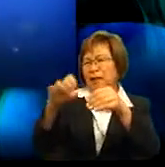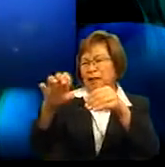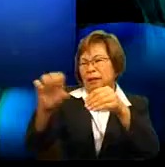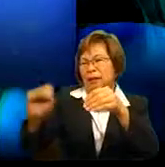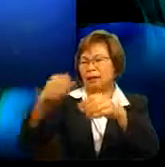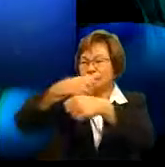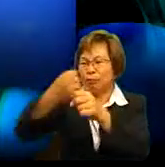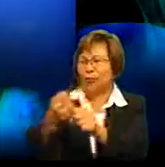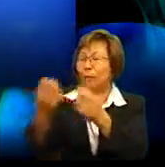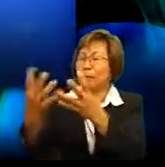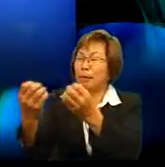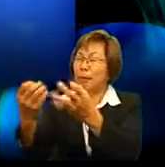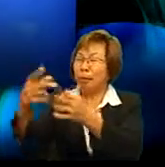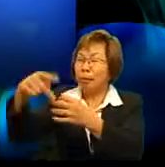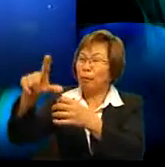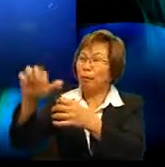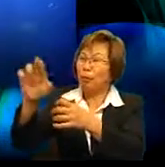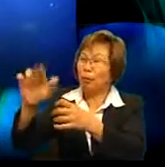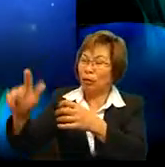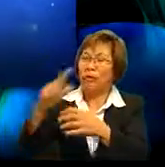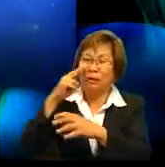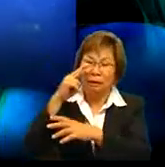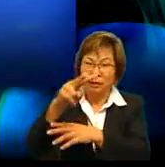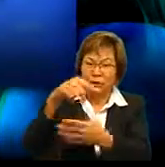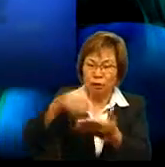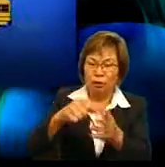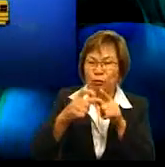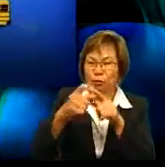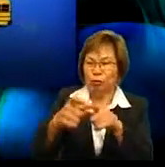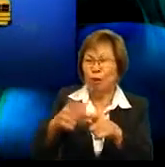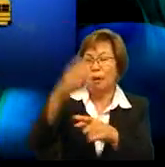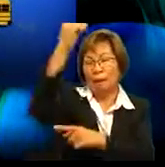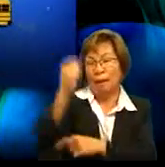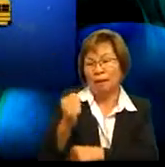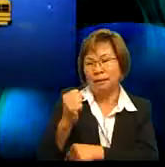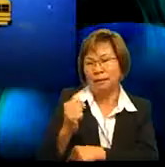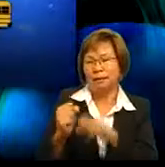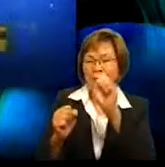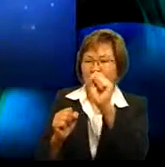form the plural. Take a look at these words: bus,